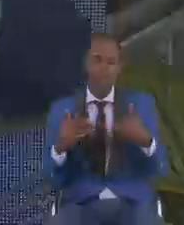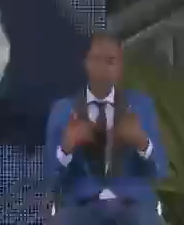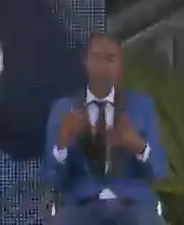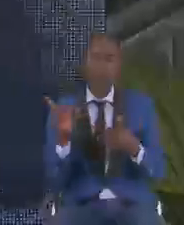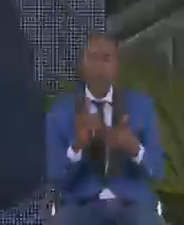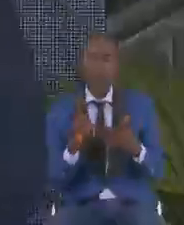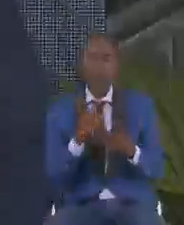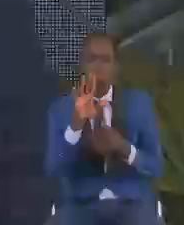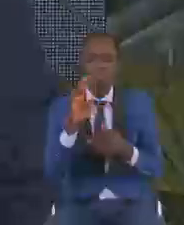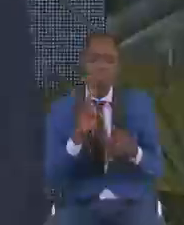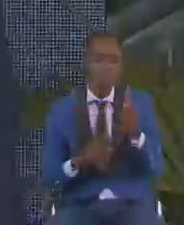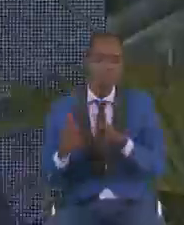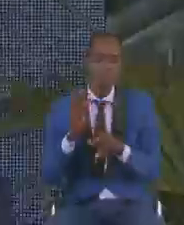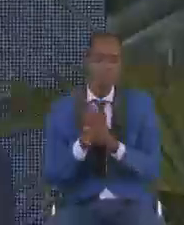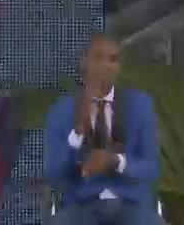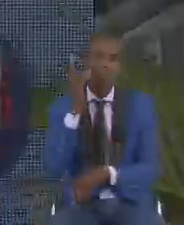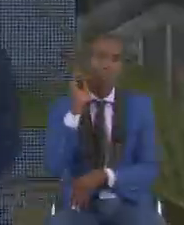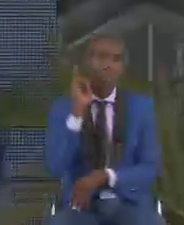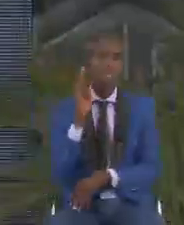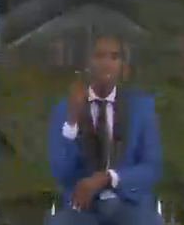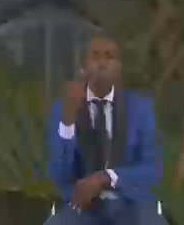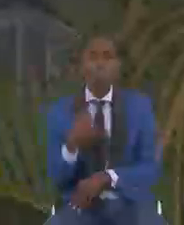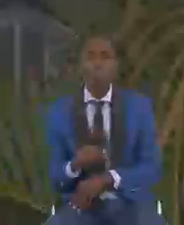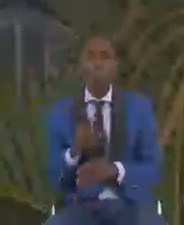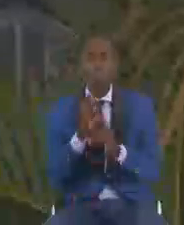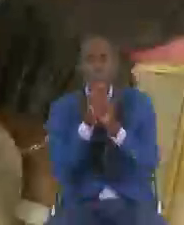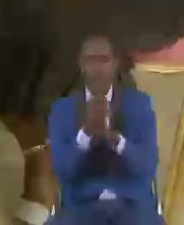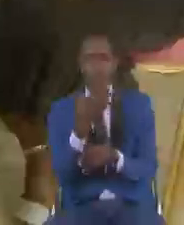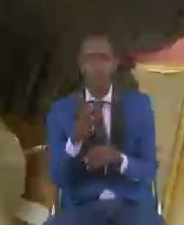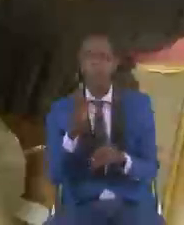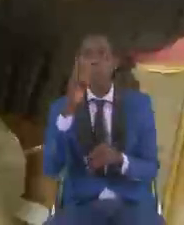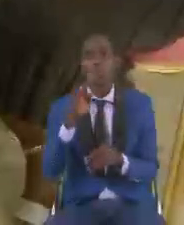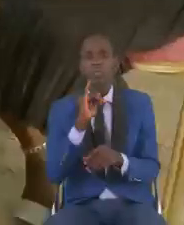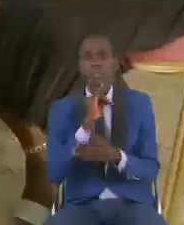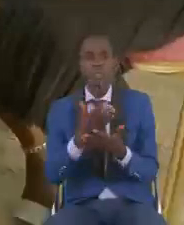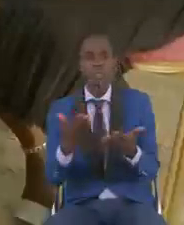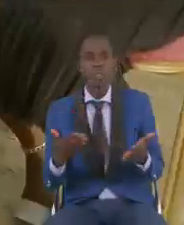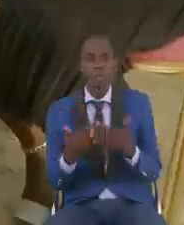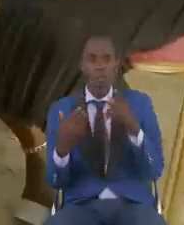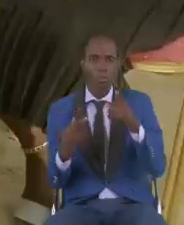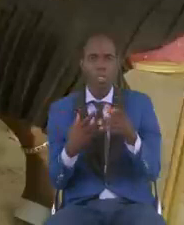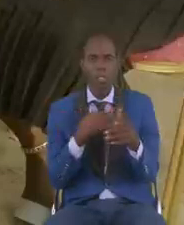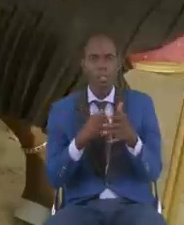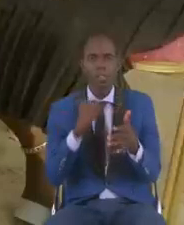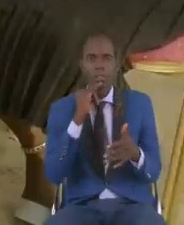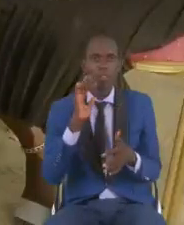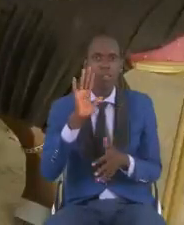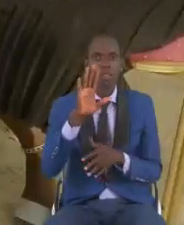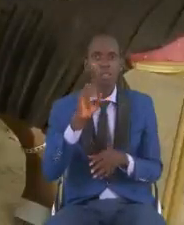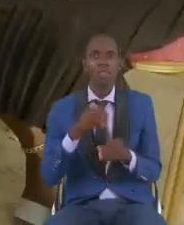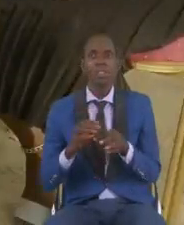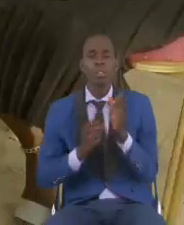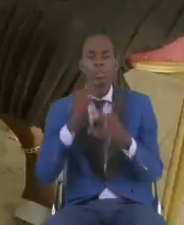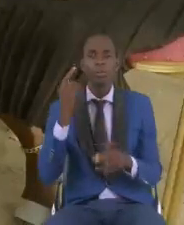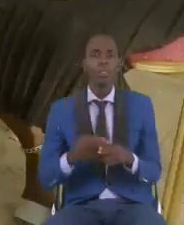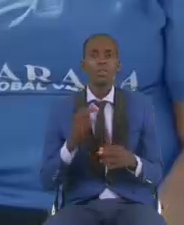Forget your history. The gift of God is right here before you. And it is yours. I said it is